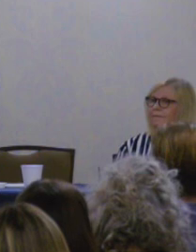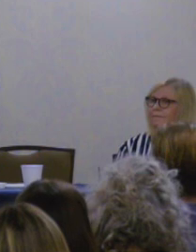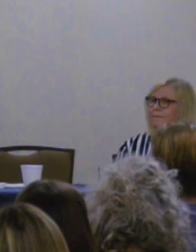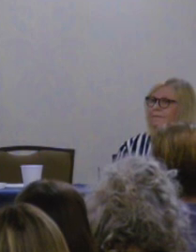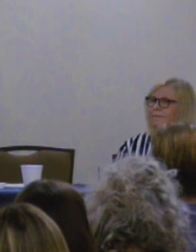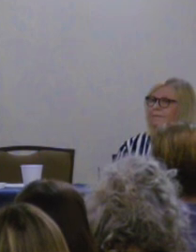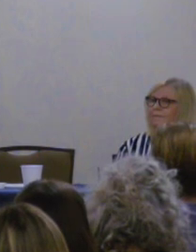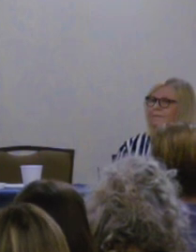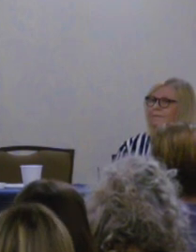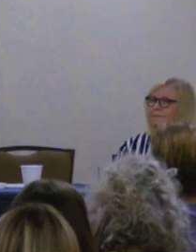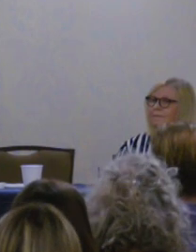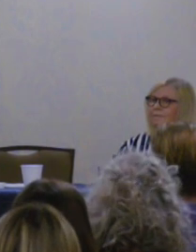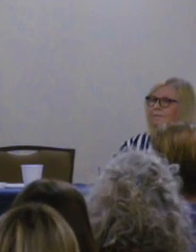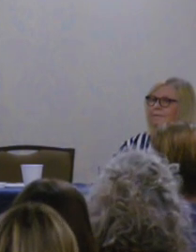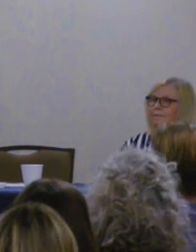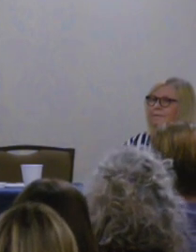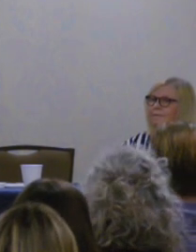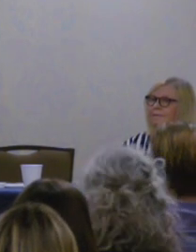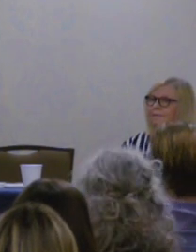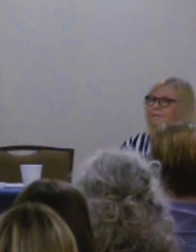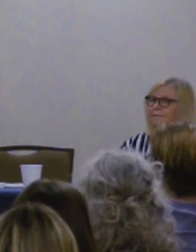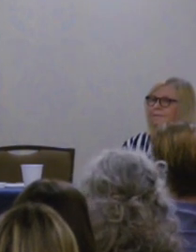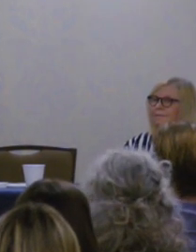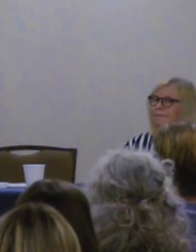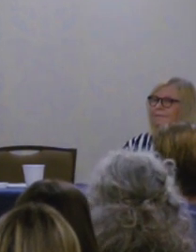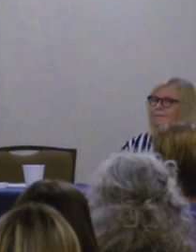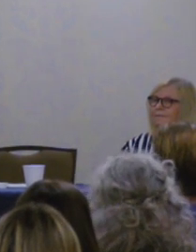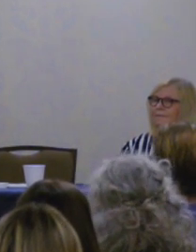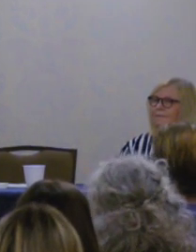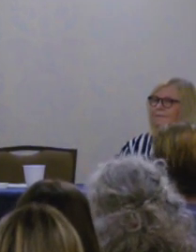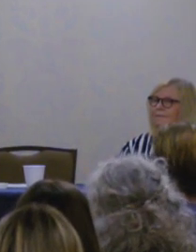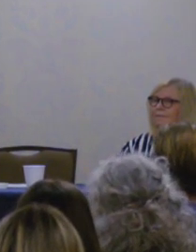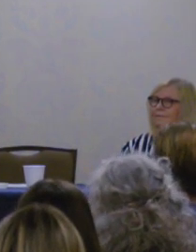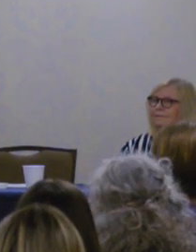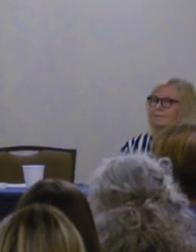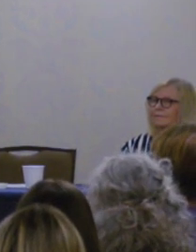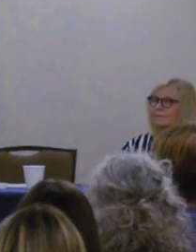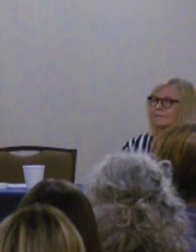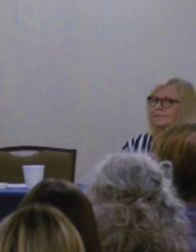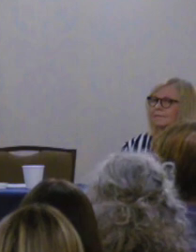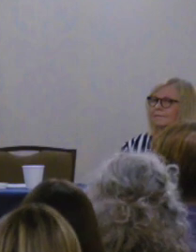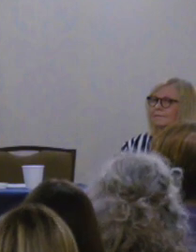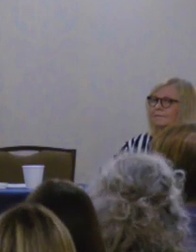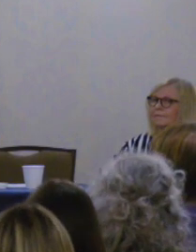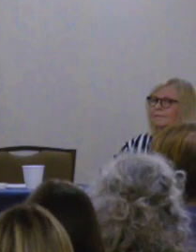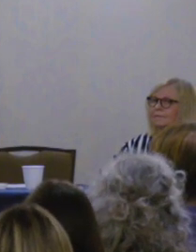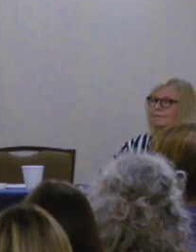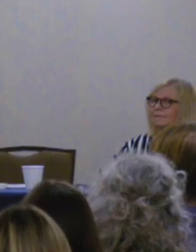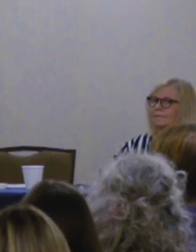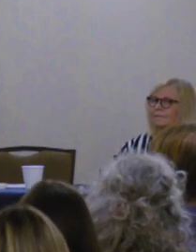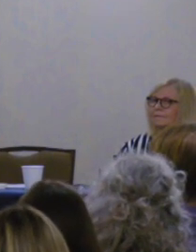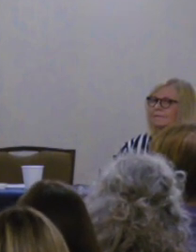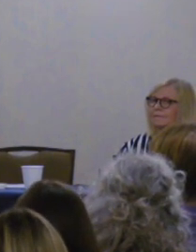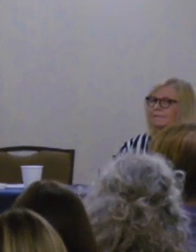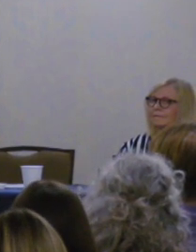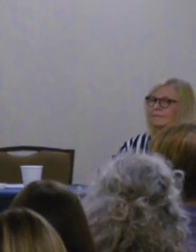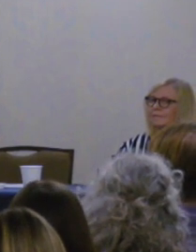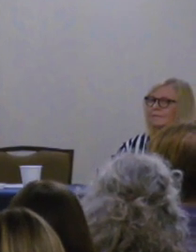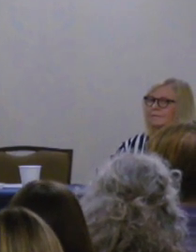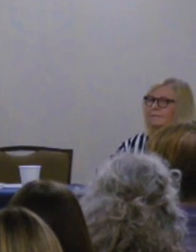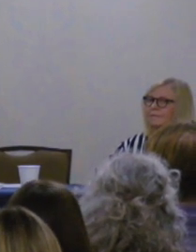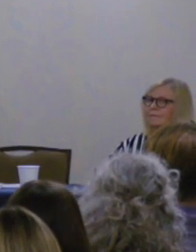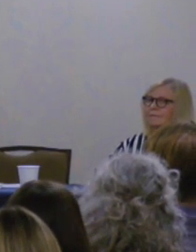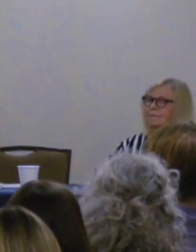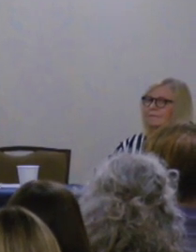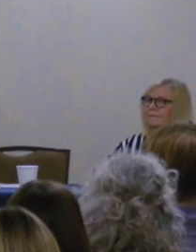the same time, we also had 2 components within the project where we really looked into how to redesign existing CPD